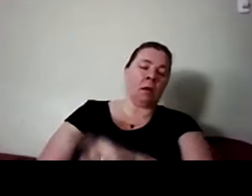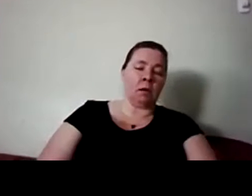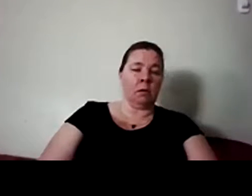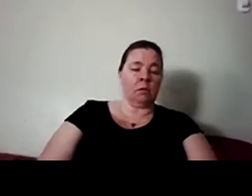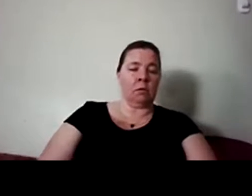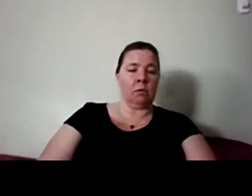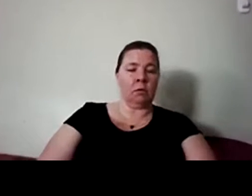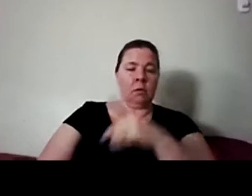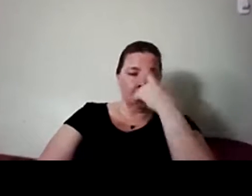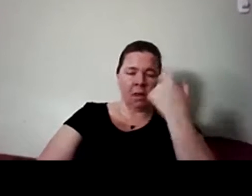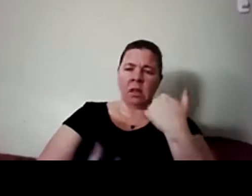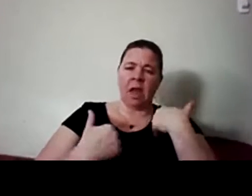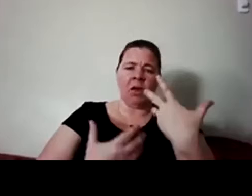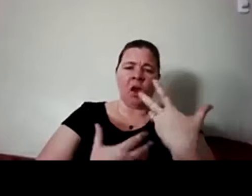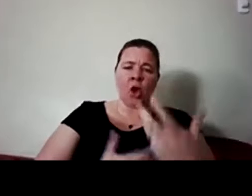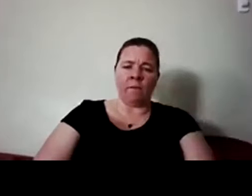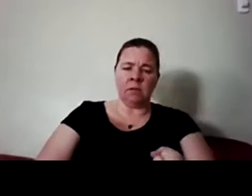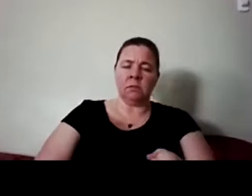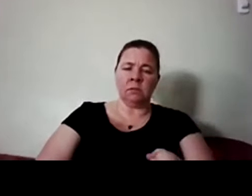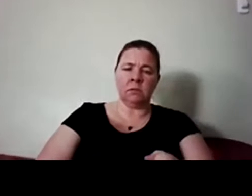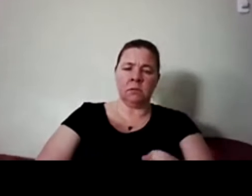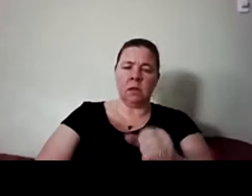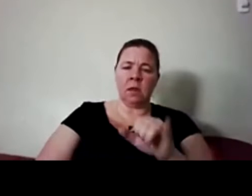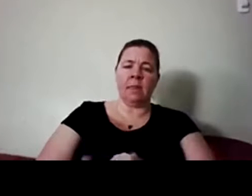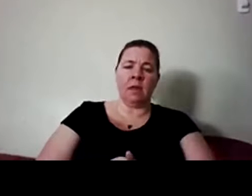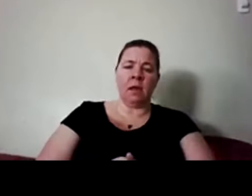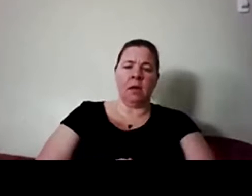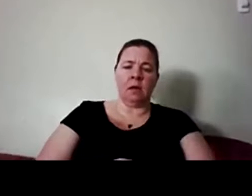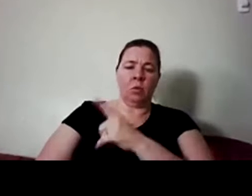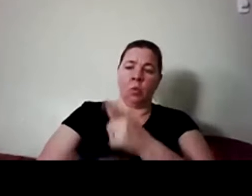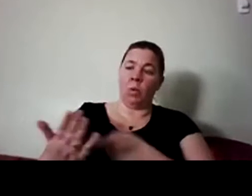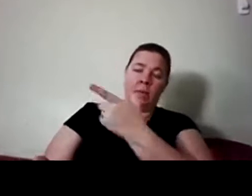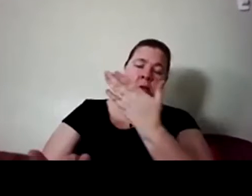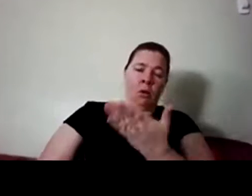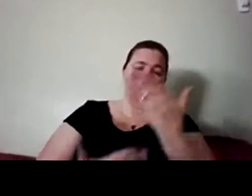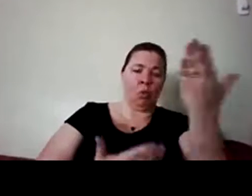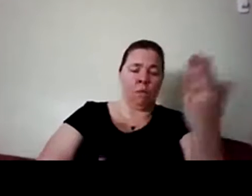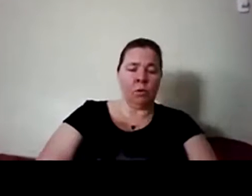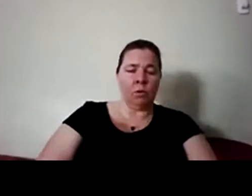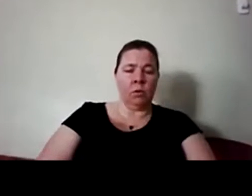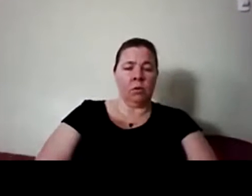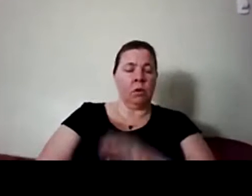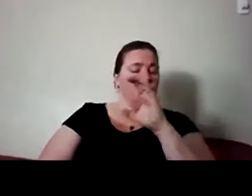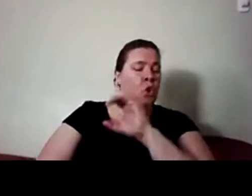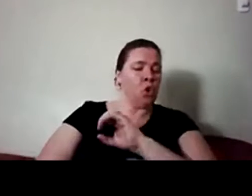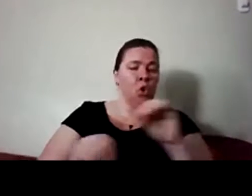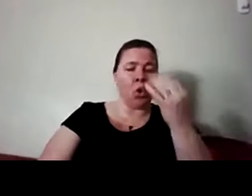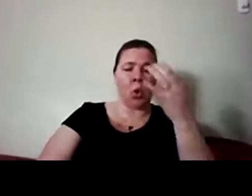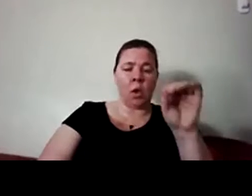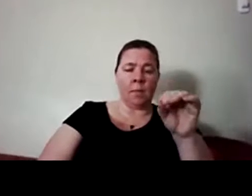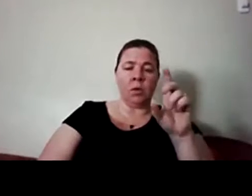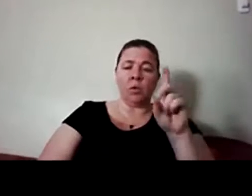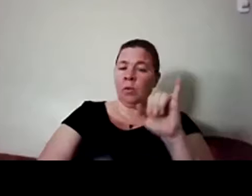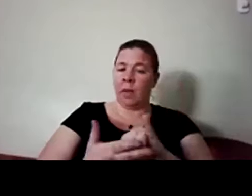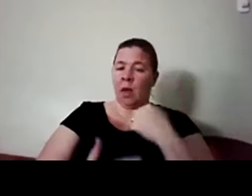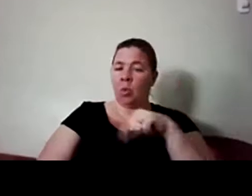that because they are confident, super confident of what they have to offer. Okay? No company does that. We are blessed to